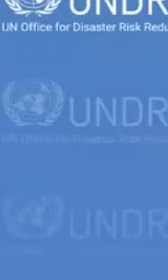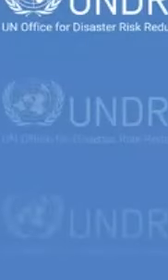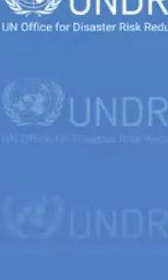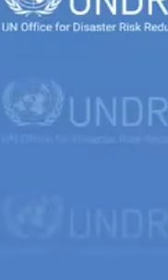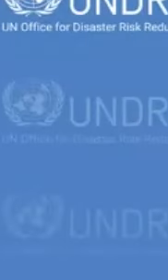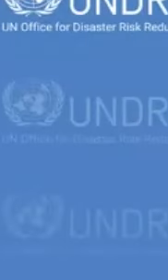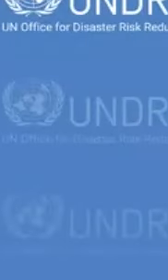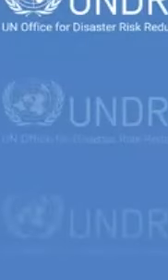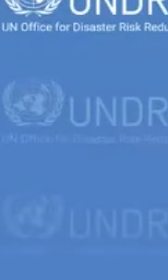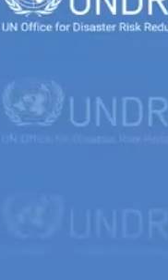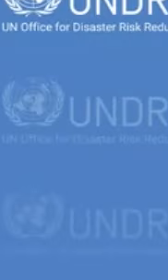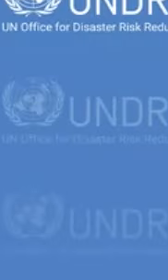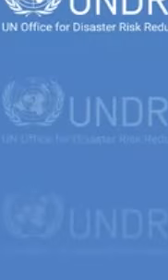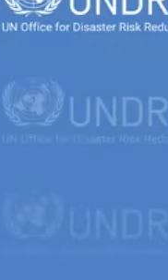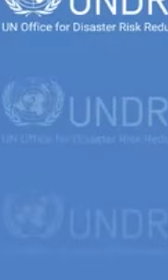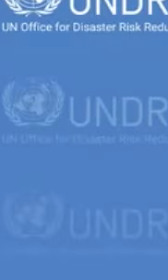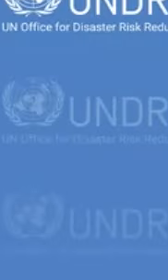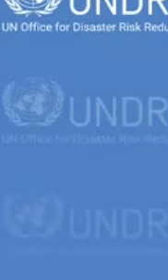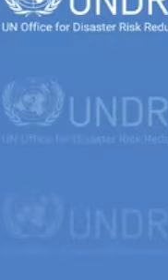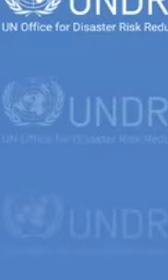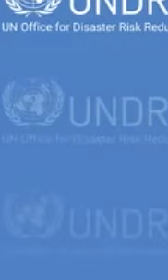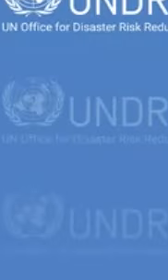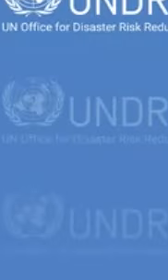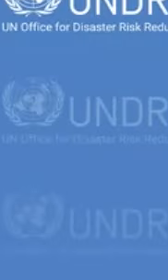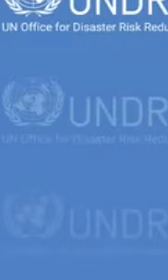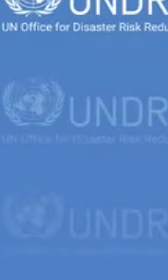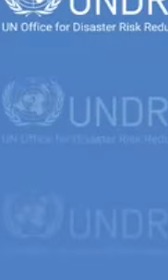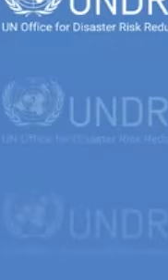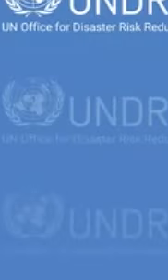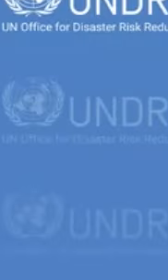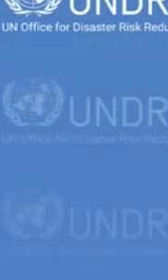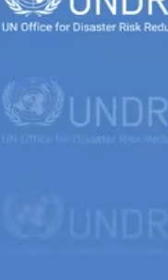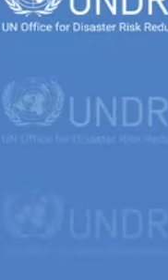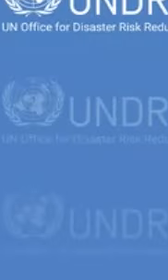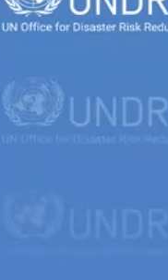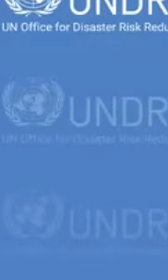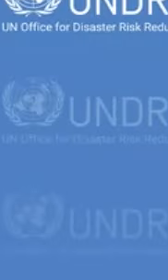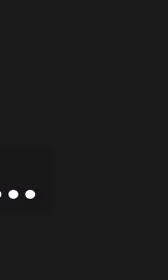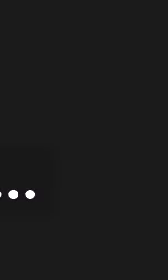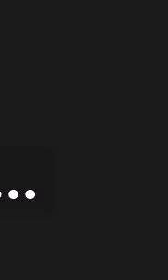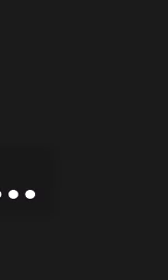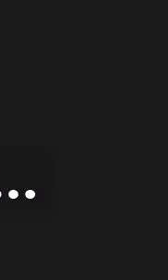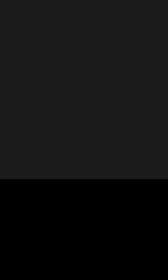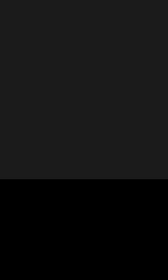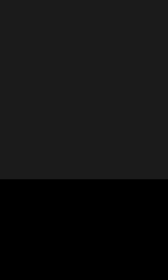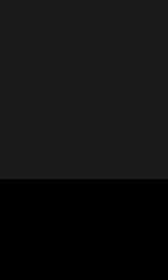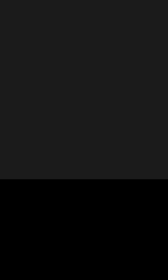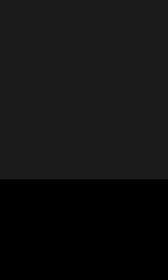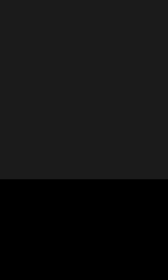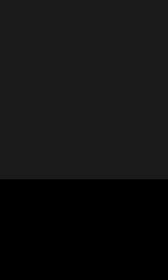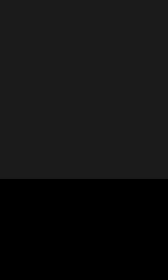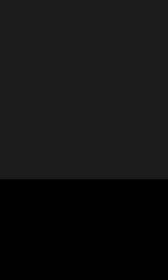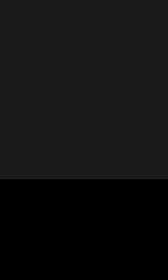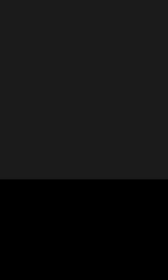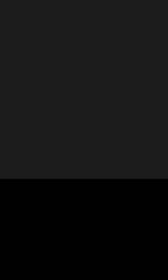together. Over to you, Sanjaya. Okay, thank you so much, Mai, and thank you to all the participants